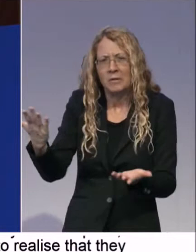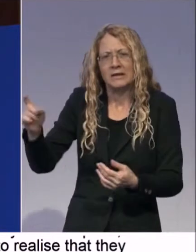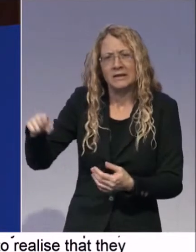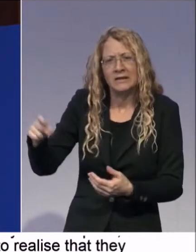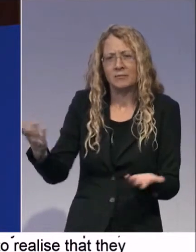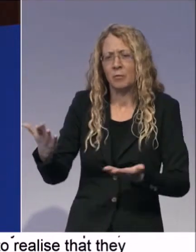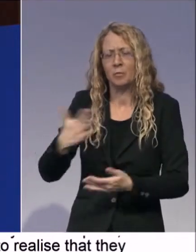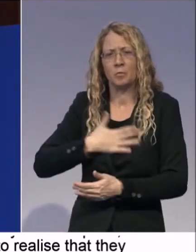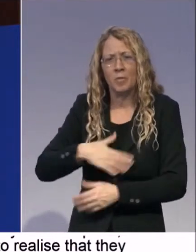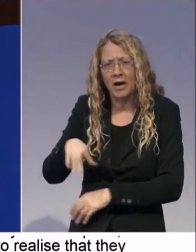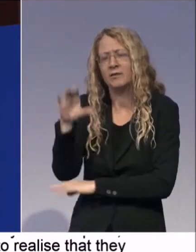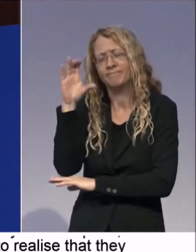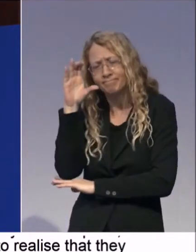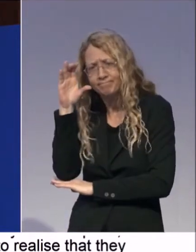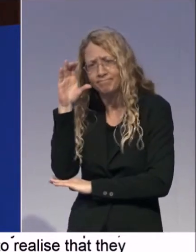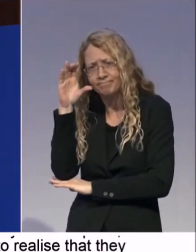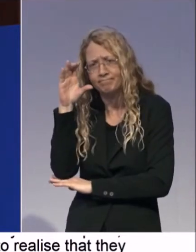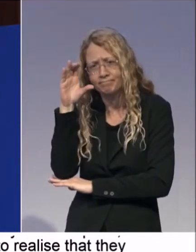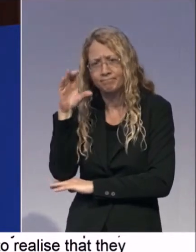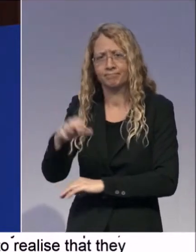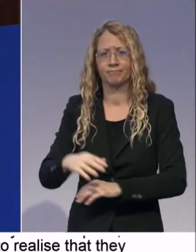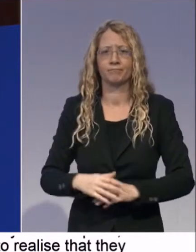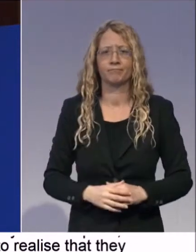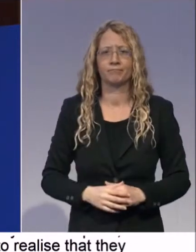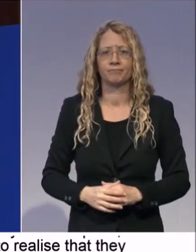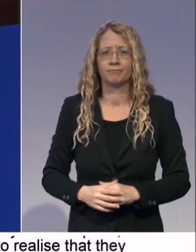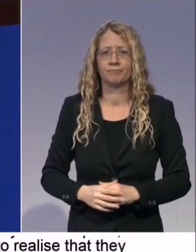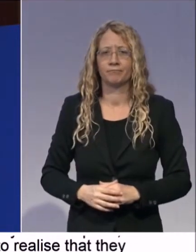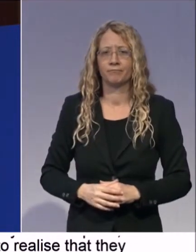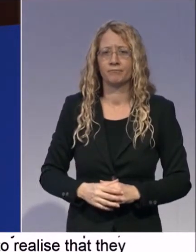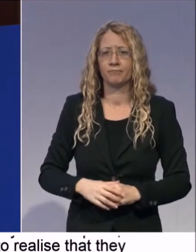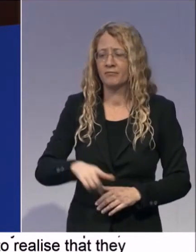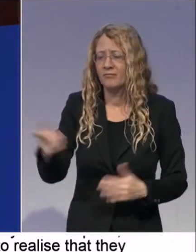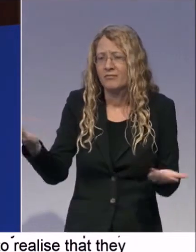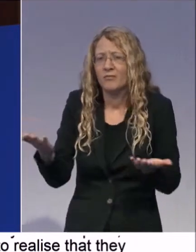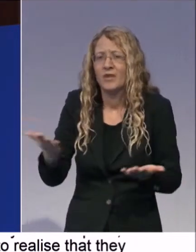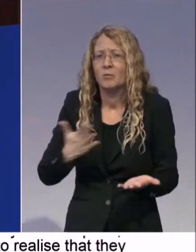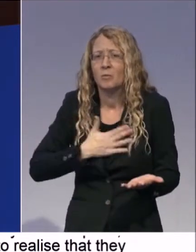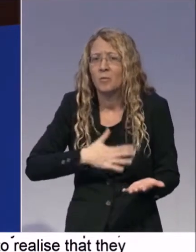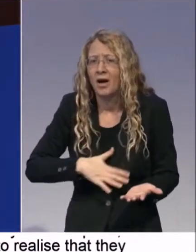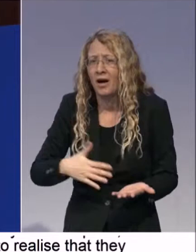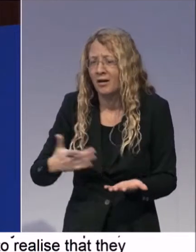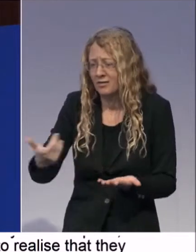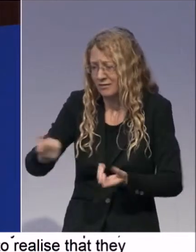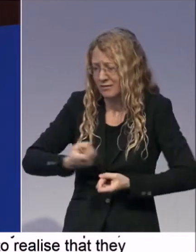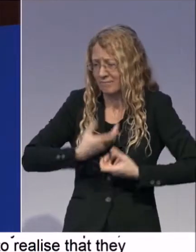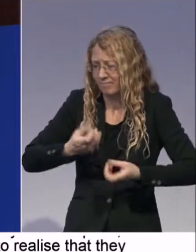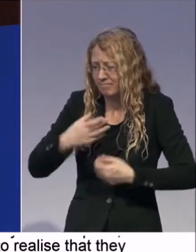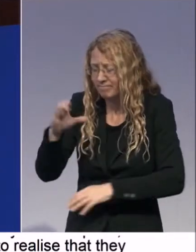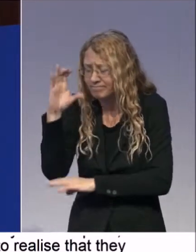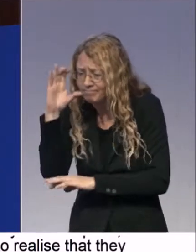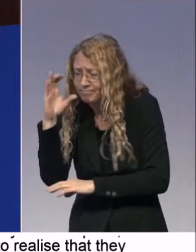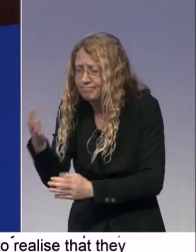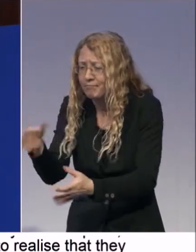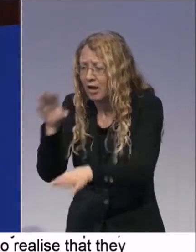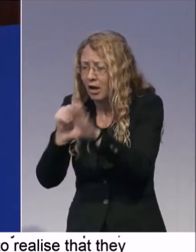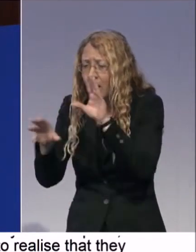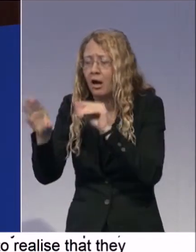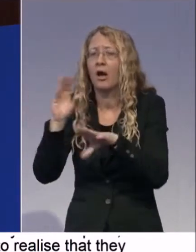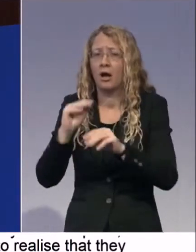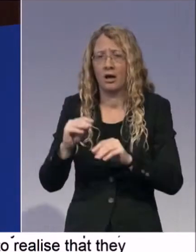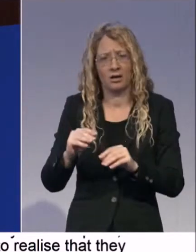have some things to say, and we are willing and we are obligated to hear